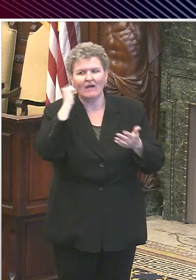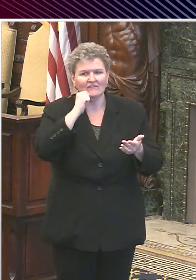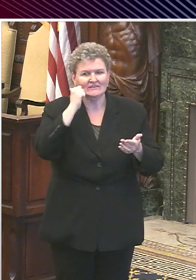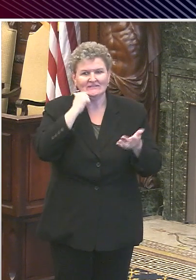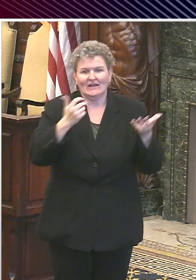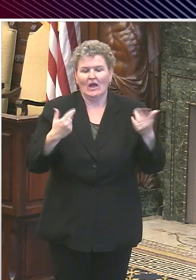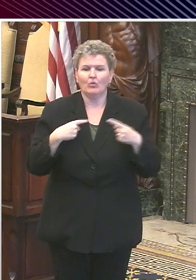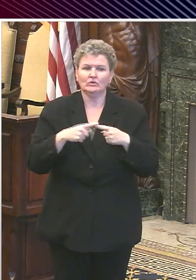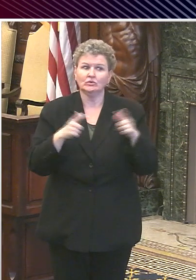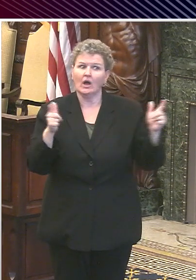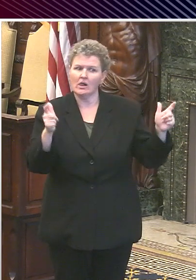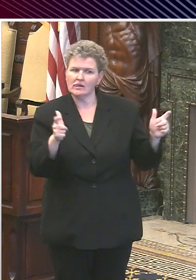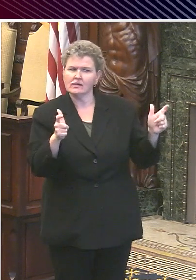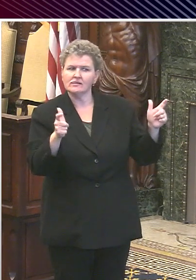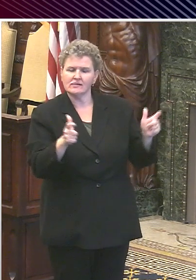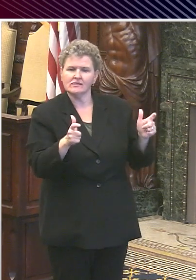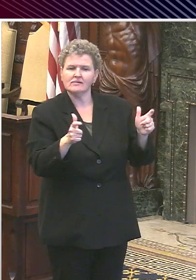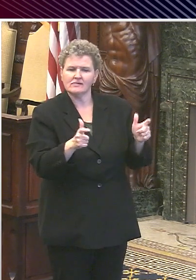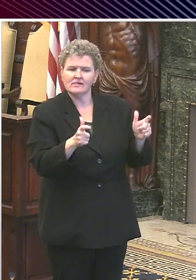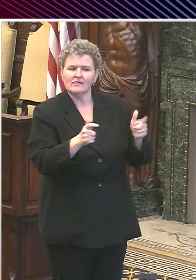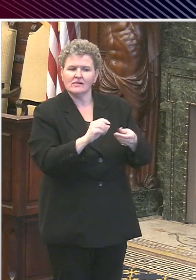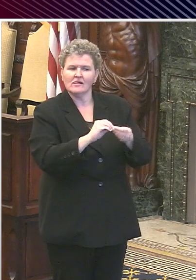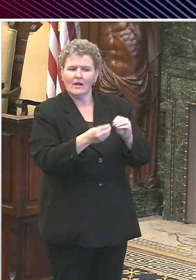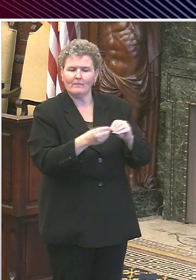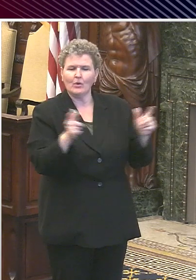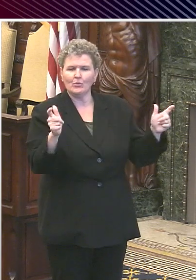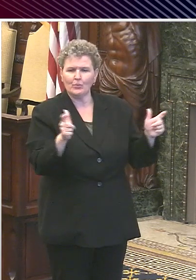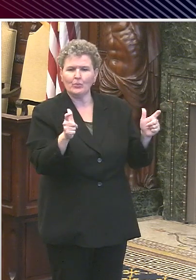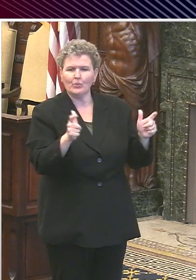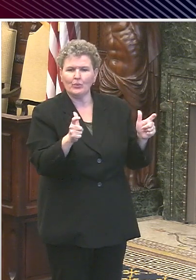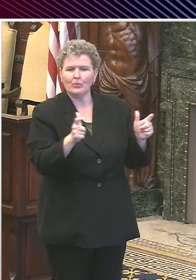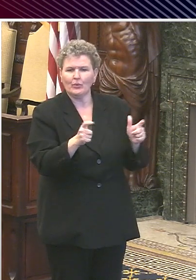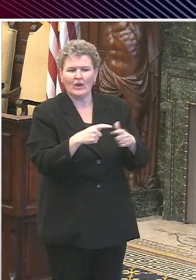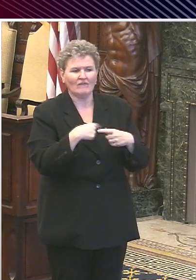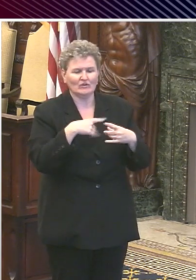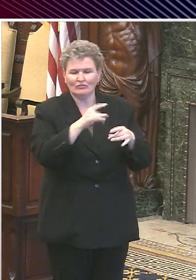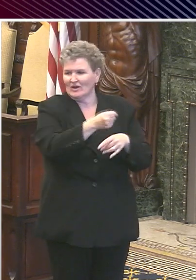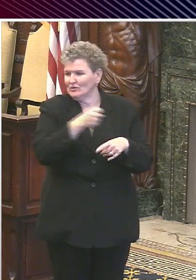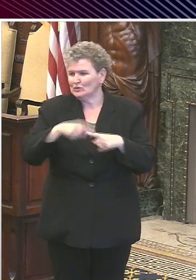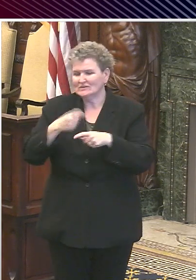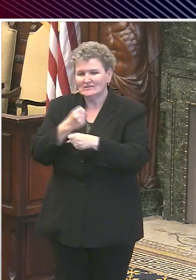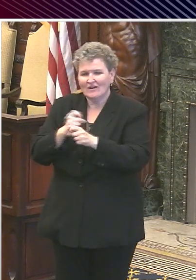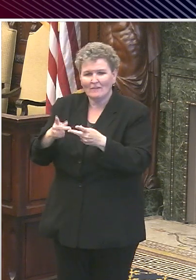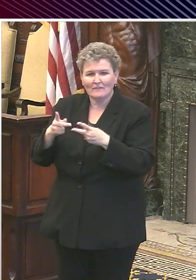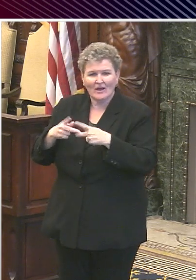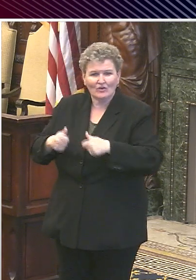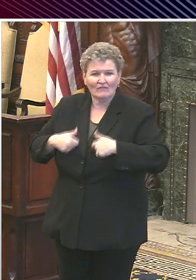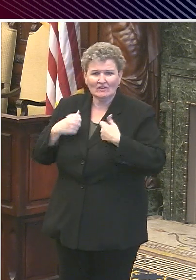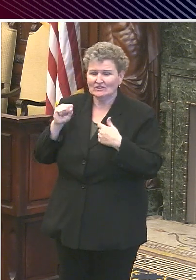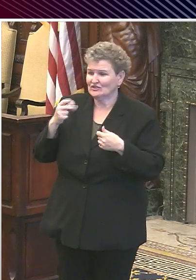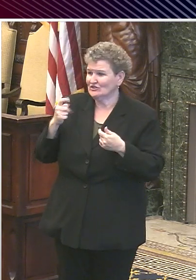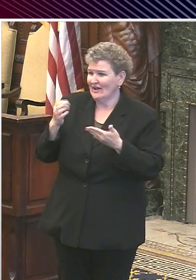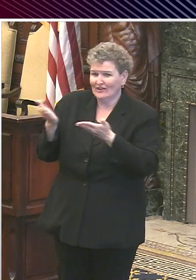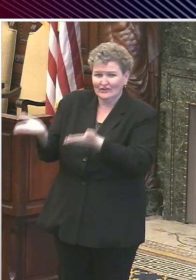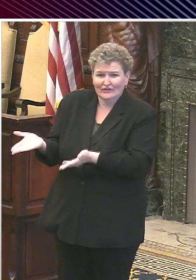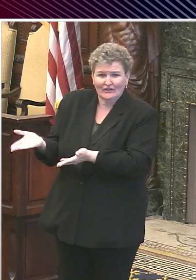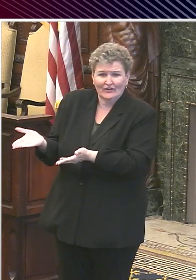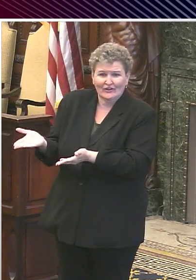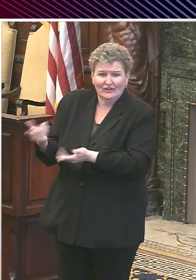people out of the encampment and into safe shelter as possible, which is what we've been doing for the past 3 months.